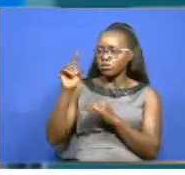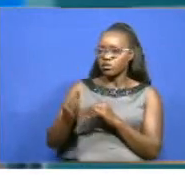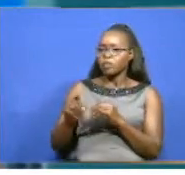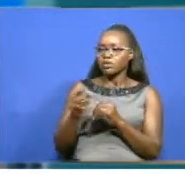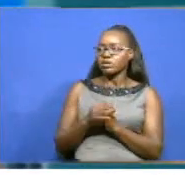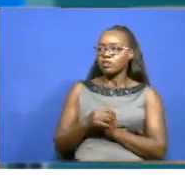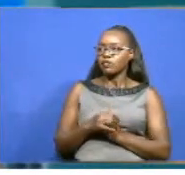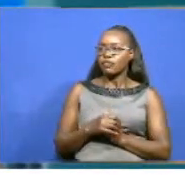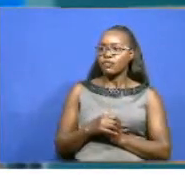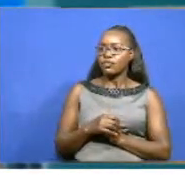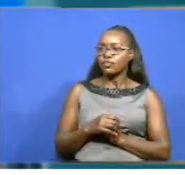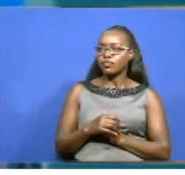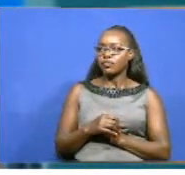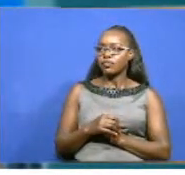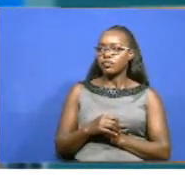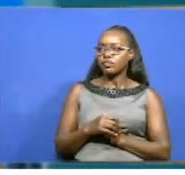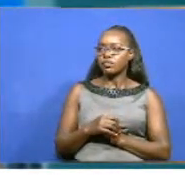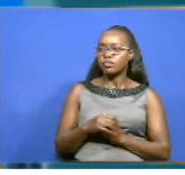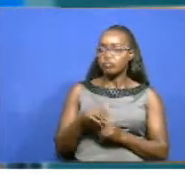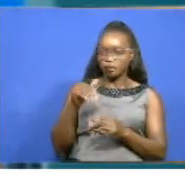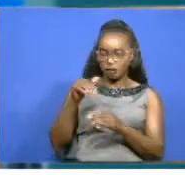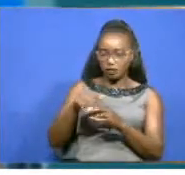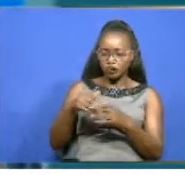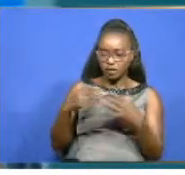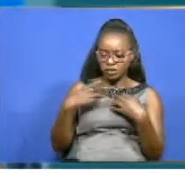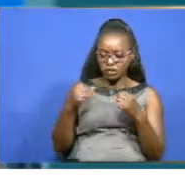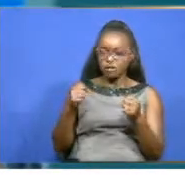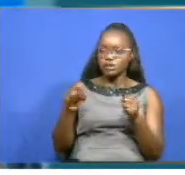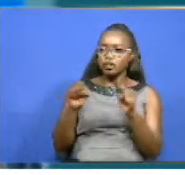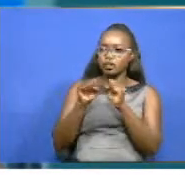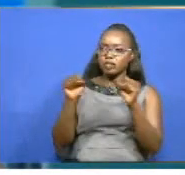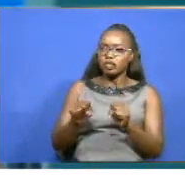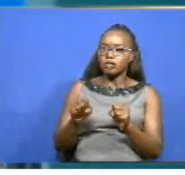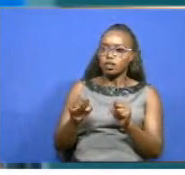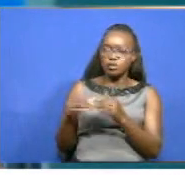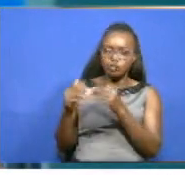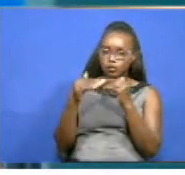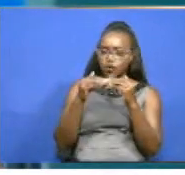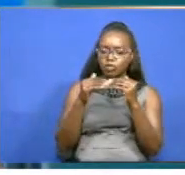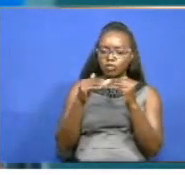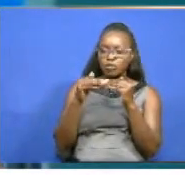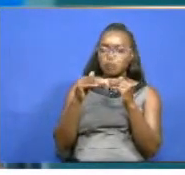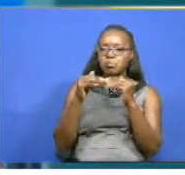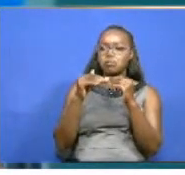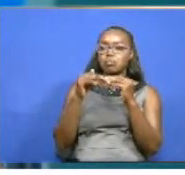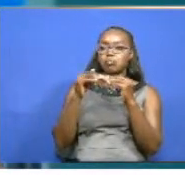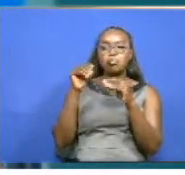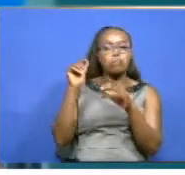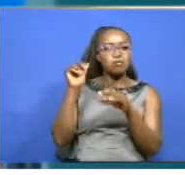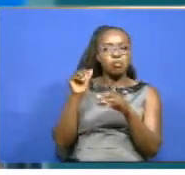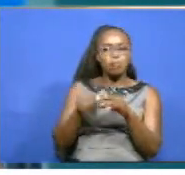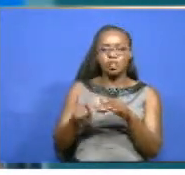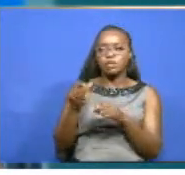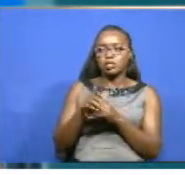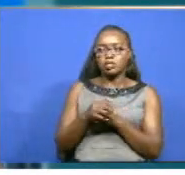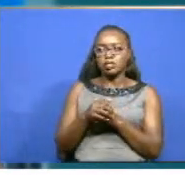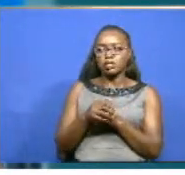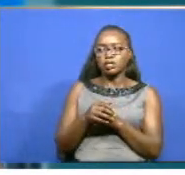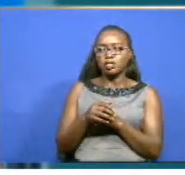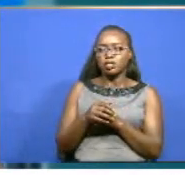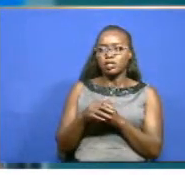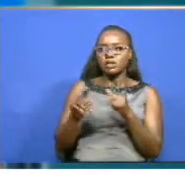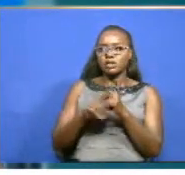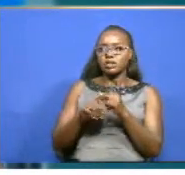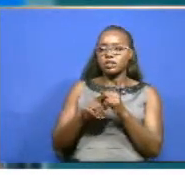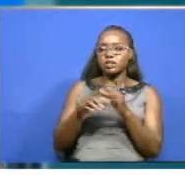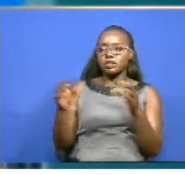The investment into the health system must be uniform. And when I'm using the term health system, there are the six categories of